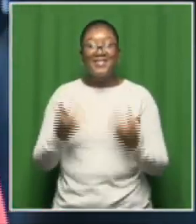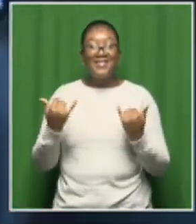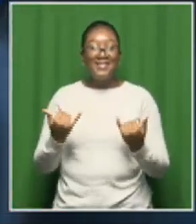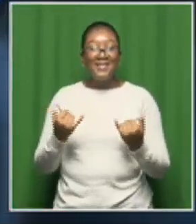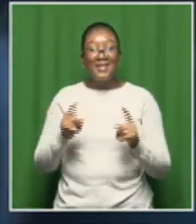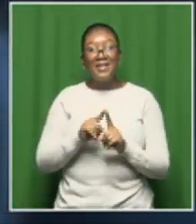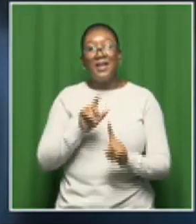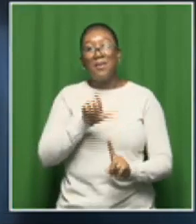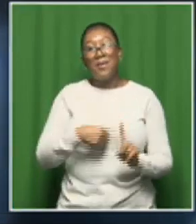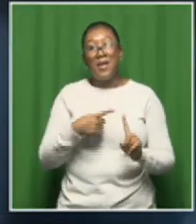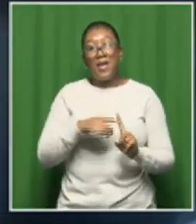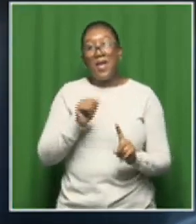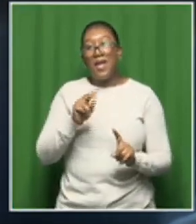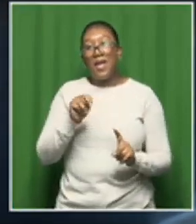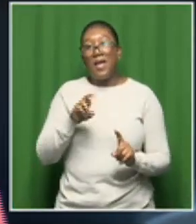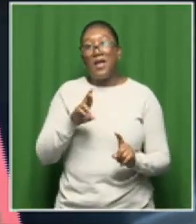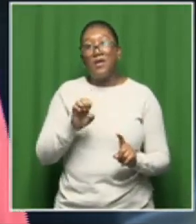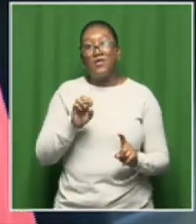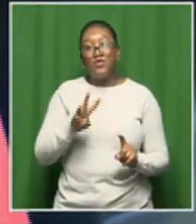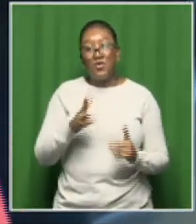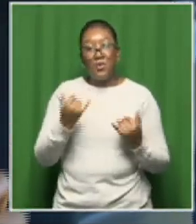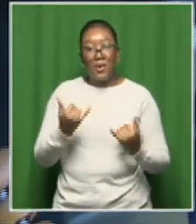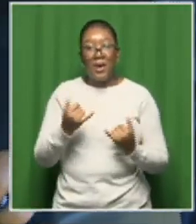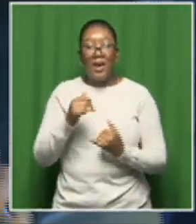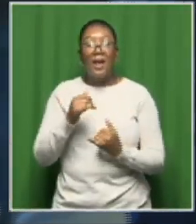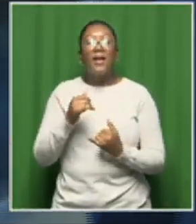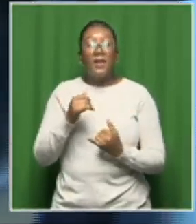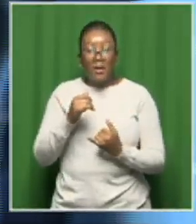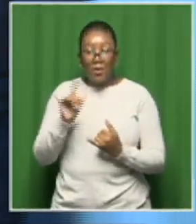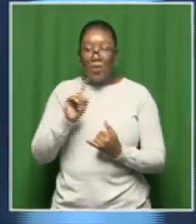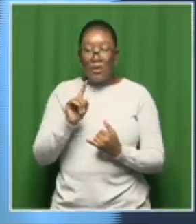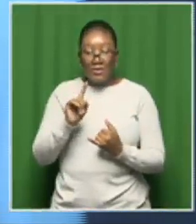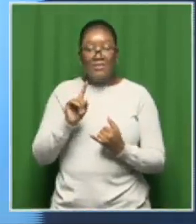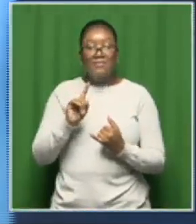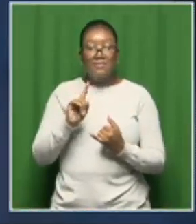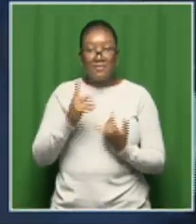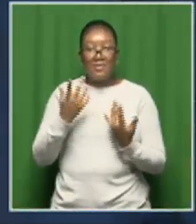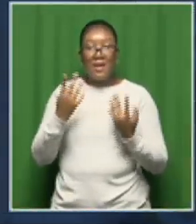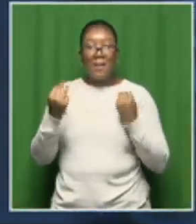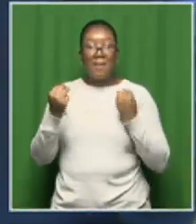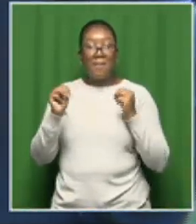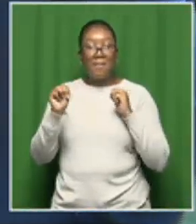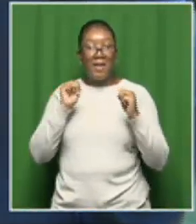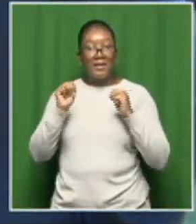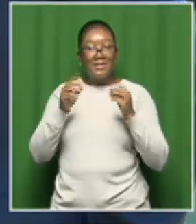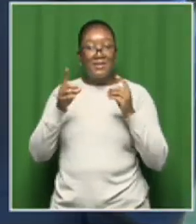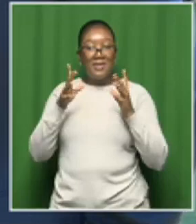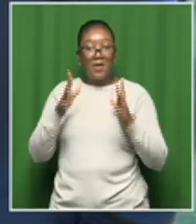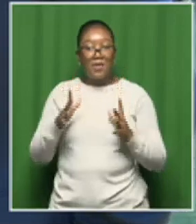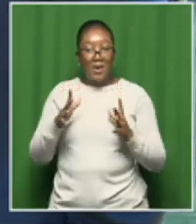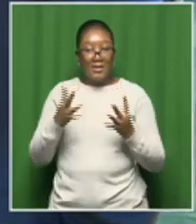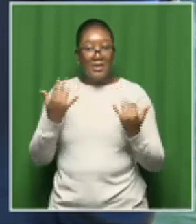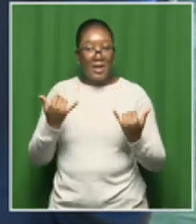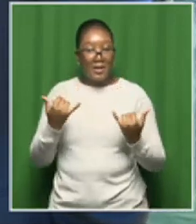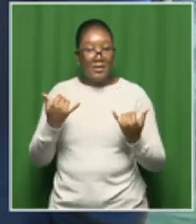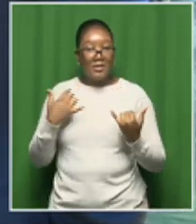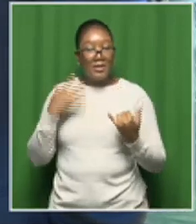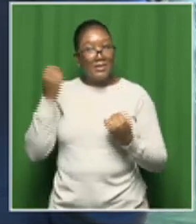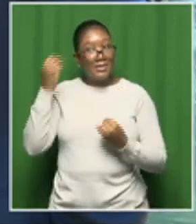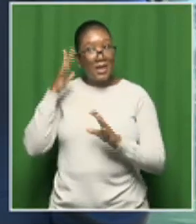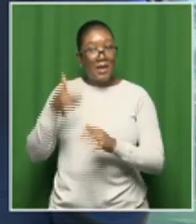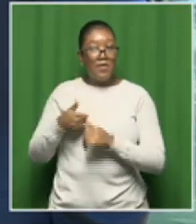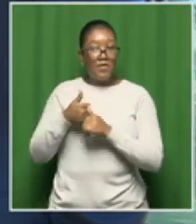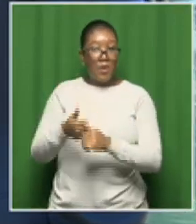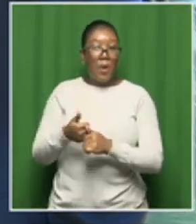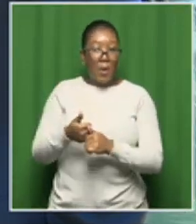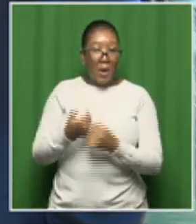is Andrew Richards. He is the MD of Gold Reef City. Andrew, good morning to you. Thank you so much for joining us. We talk about following the sun on Morning Live.